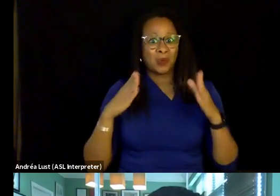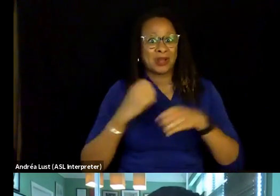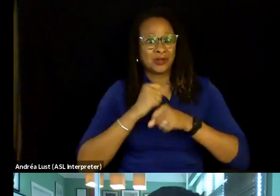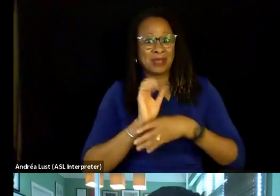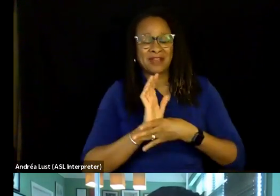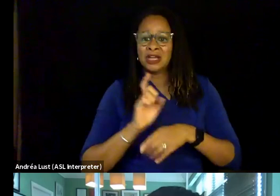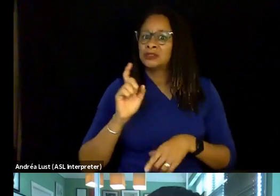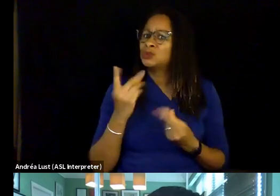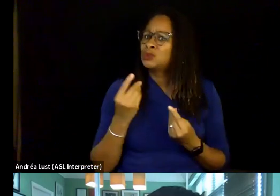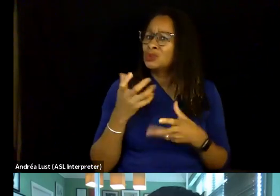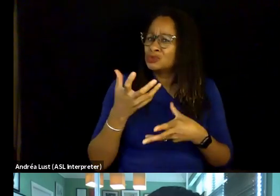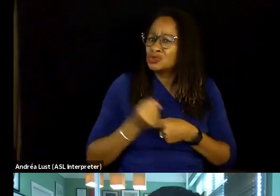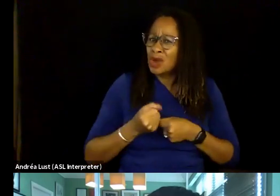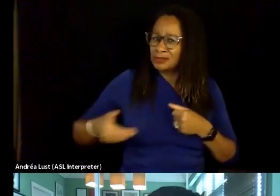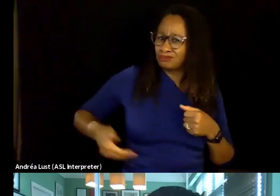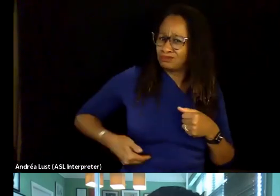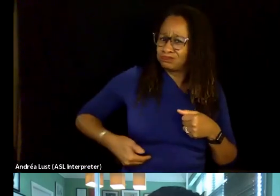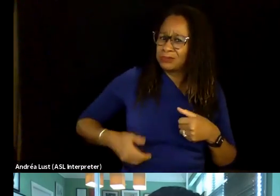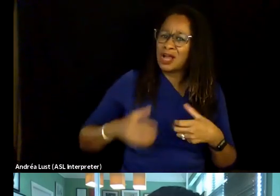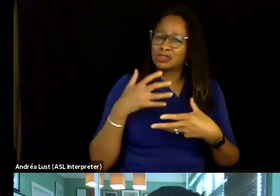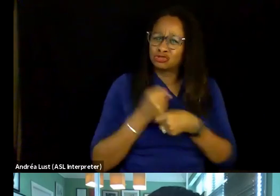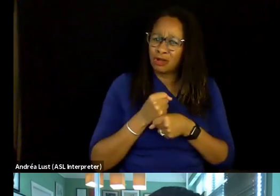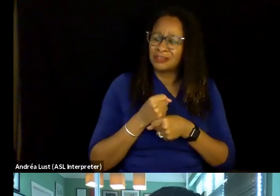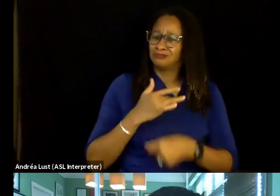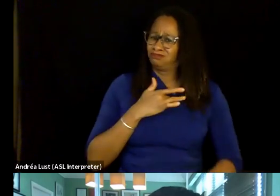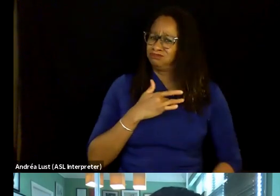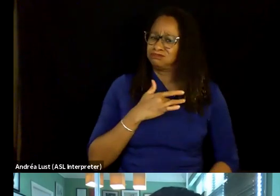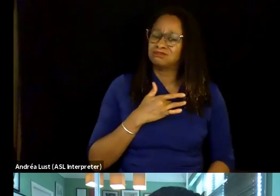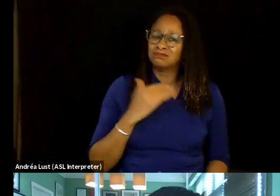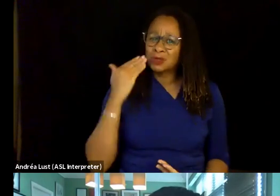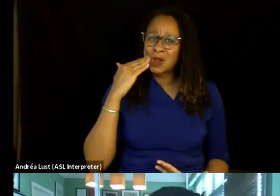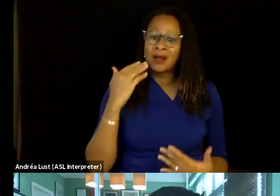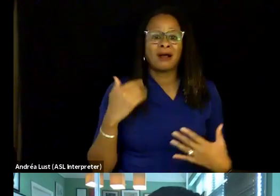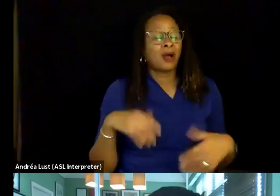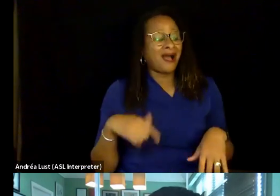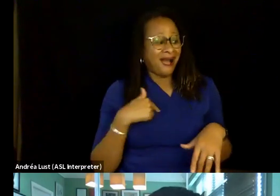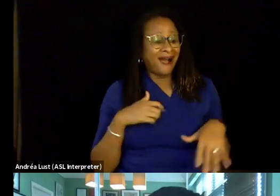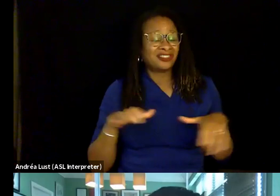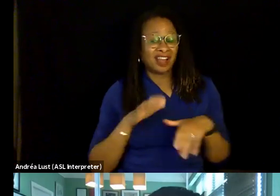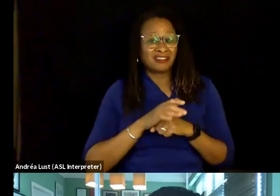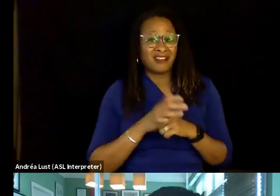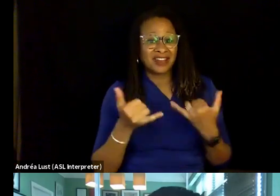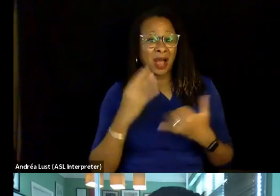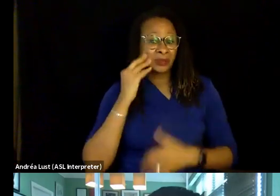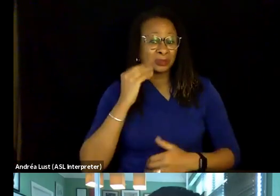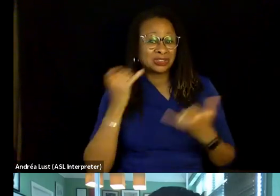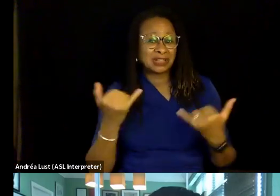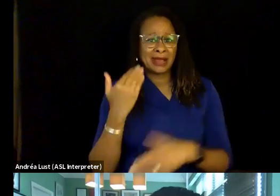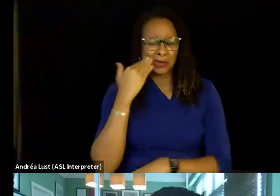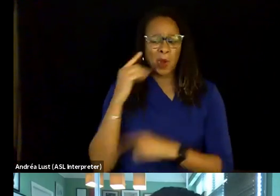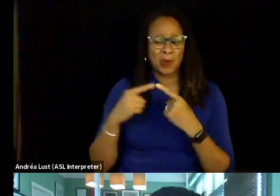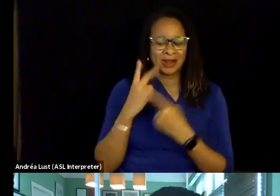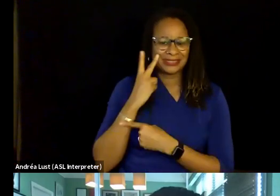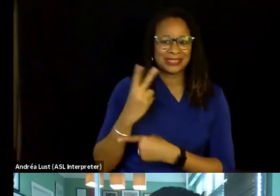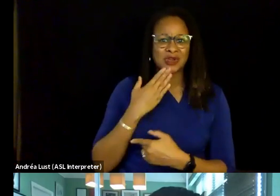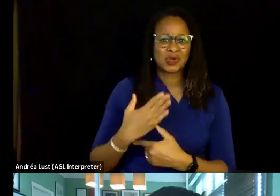gut and instinct. And I think I've done enough films to really trust my instinct, to know a good story, to know a